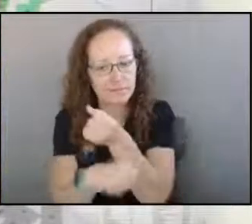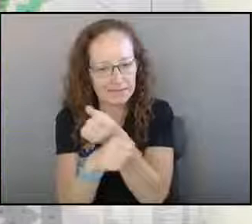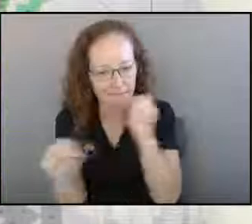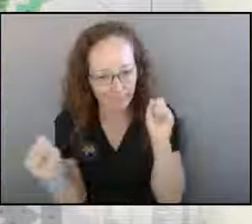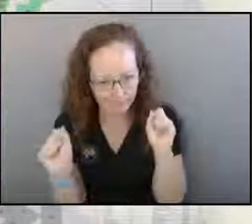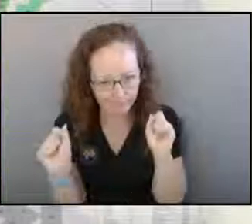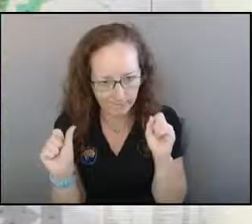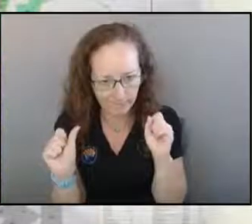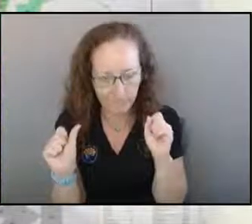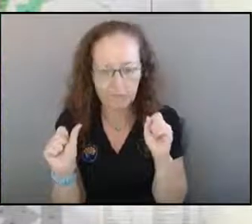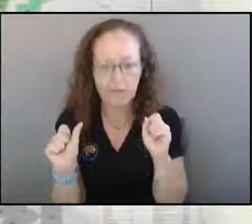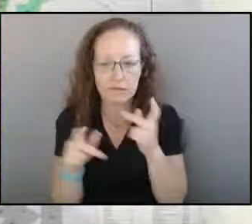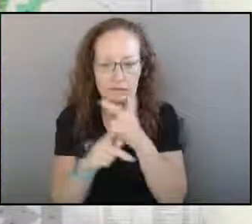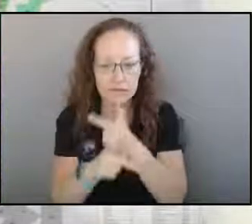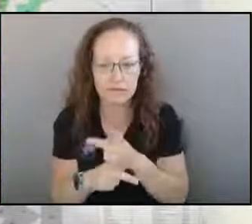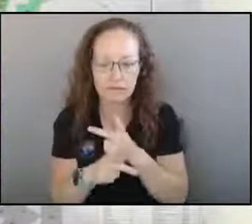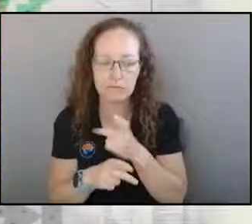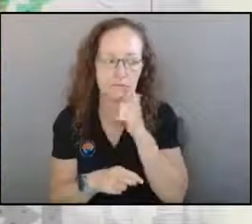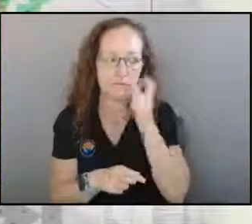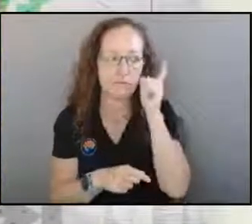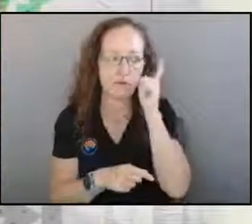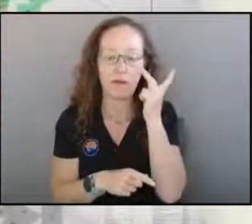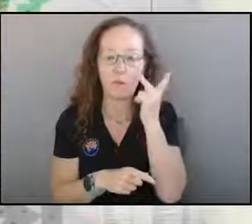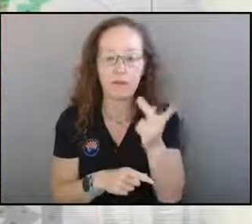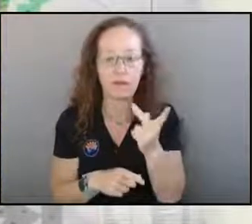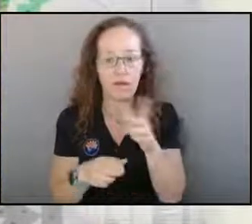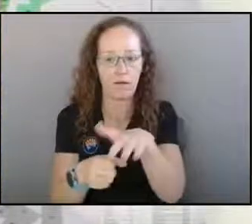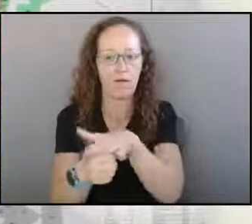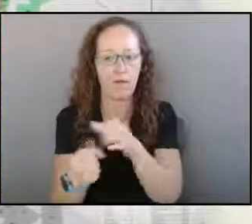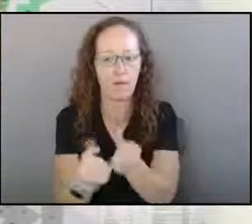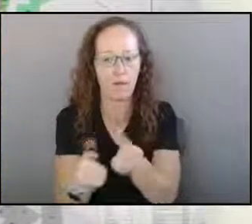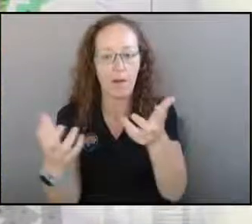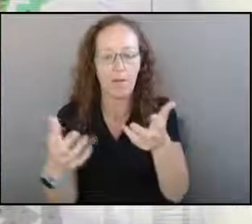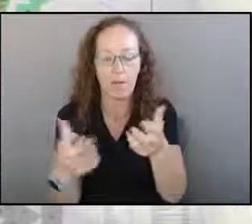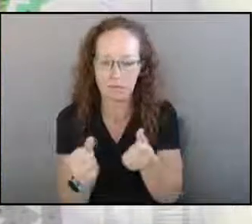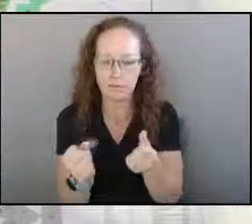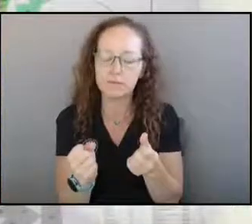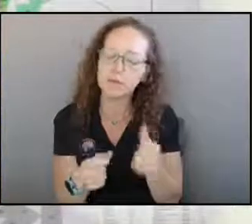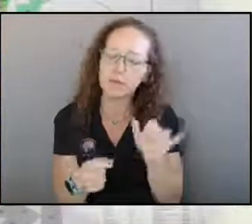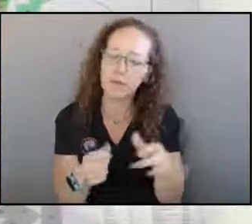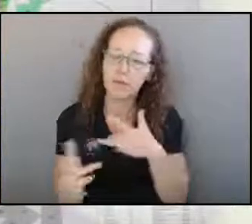you've seen just a few days ago, we had some blow-ups in that area, and that's something that's concerning to us, and